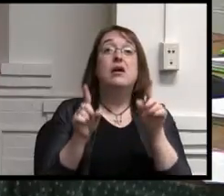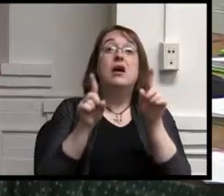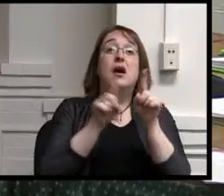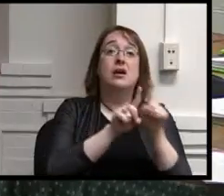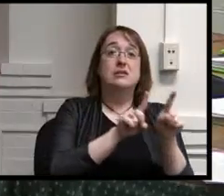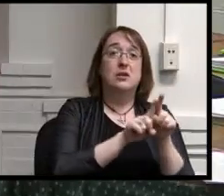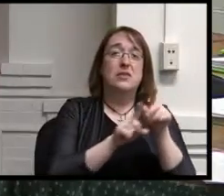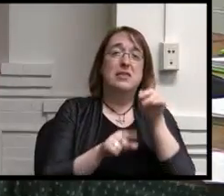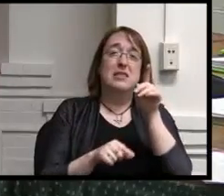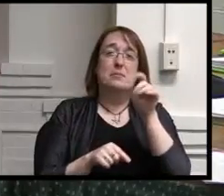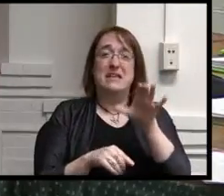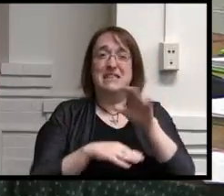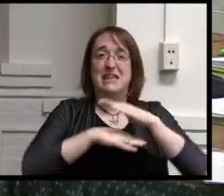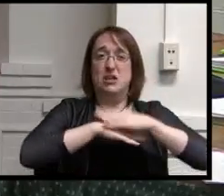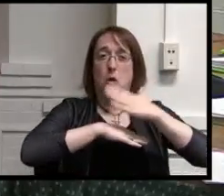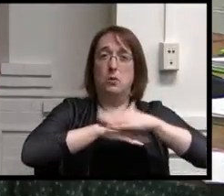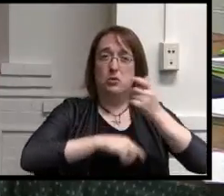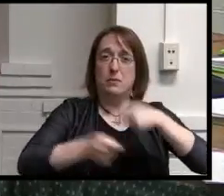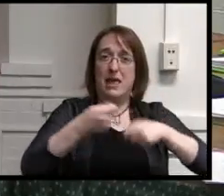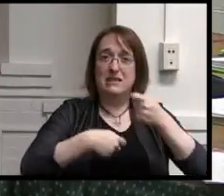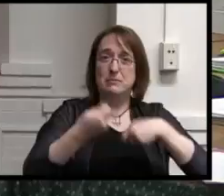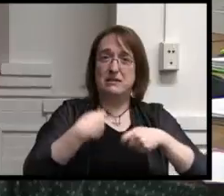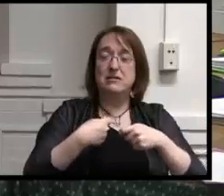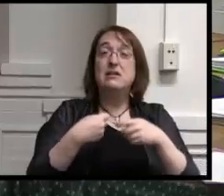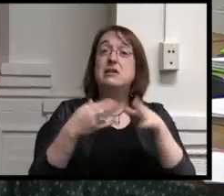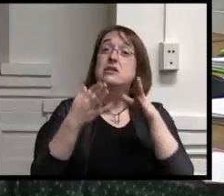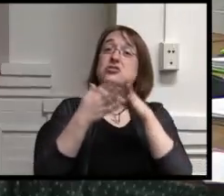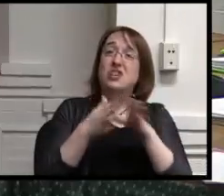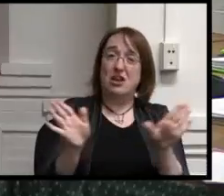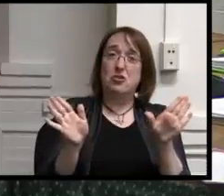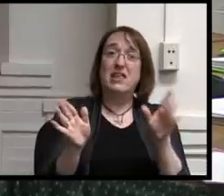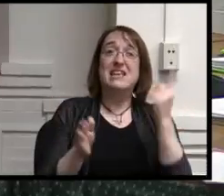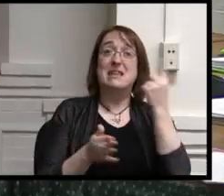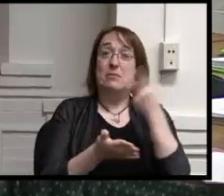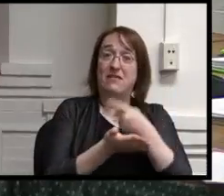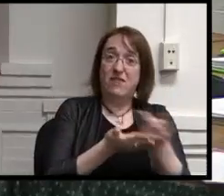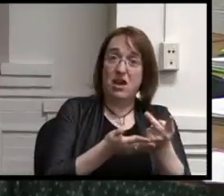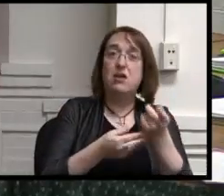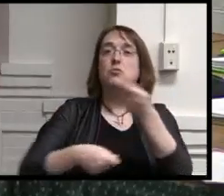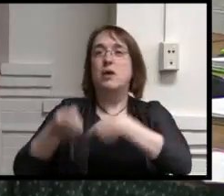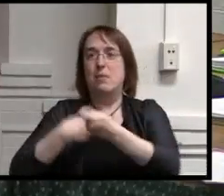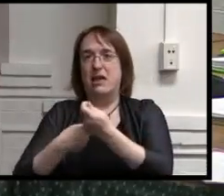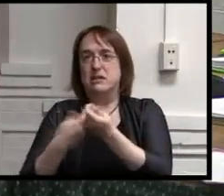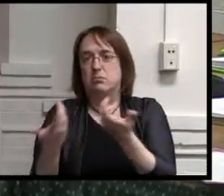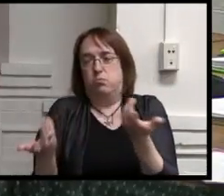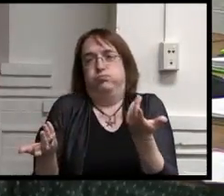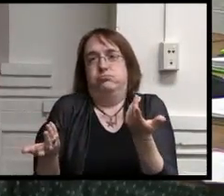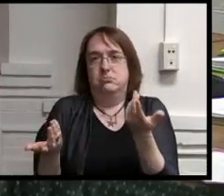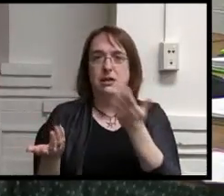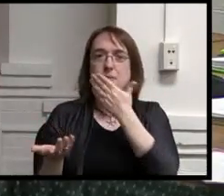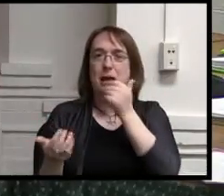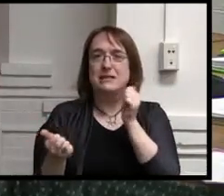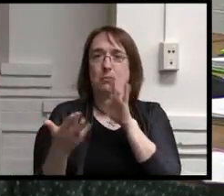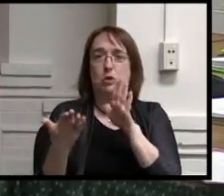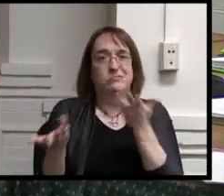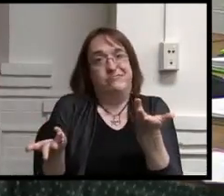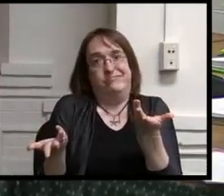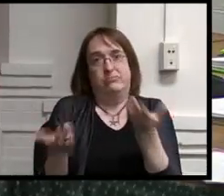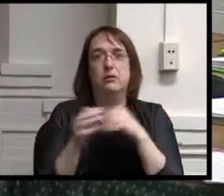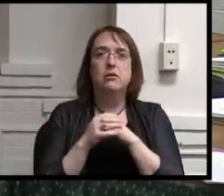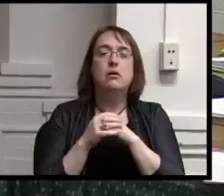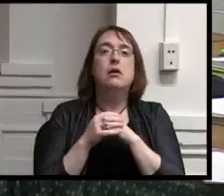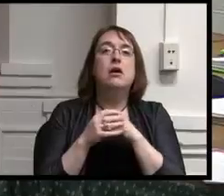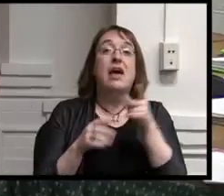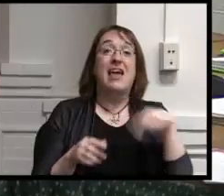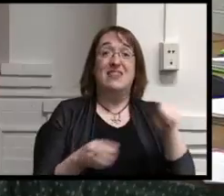our PC and notebook replacements. Generally, we've done this as they've failed, and that's a really poor way to replace particularly